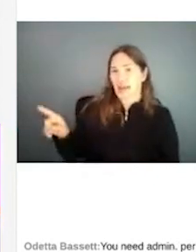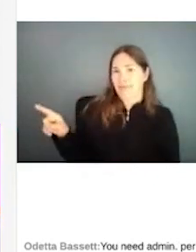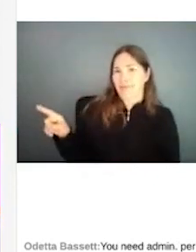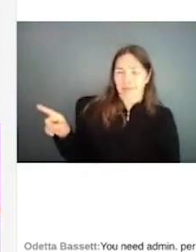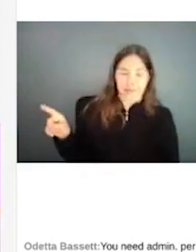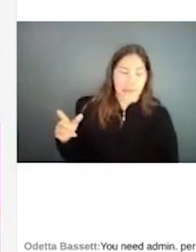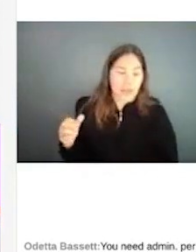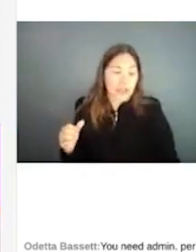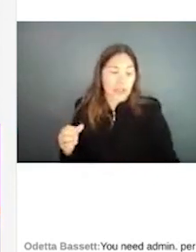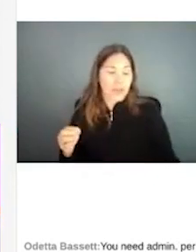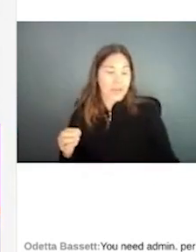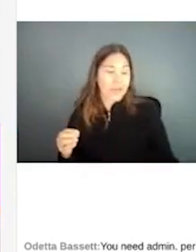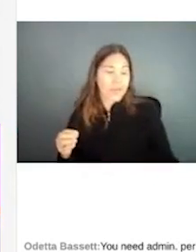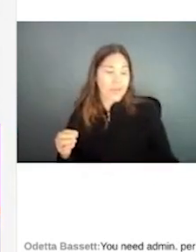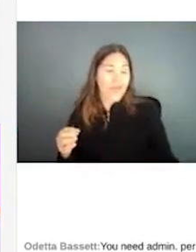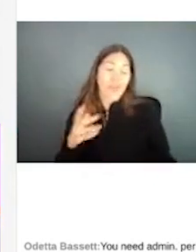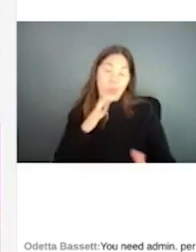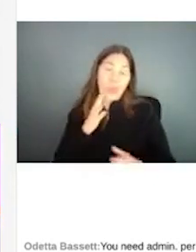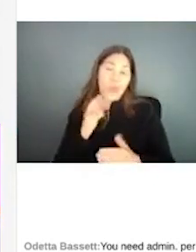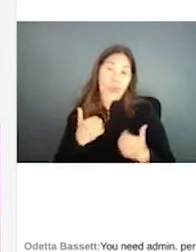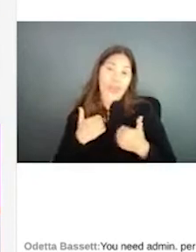so we've had some issues.